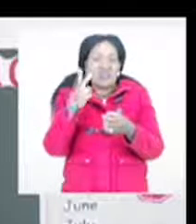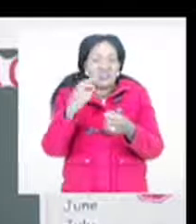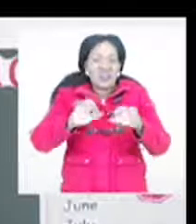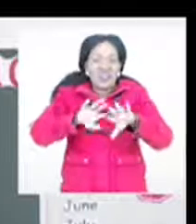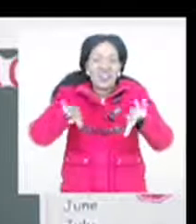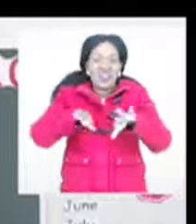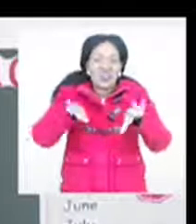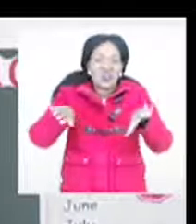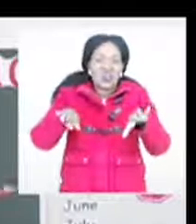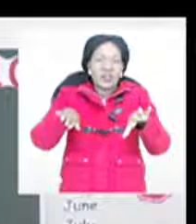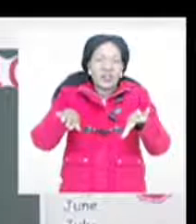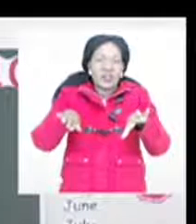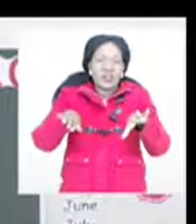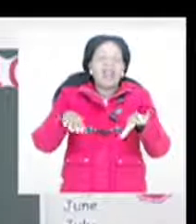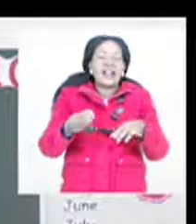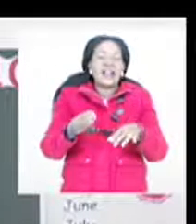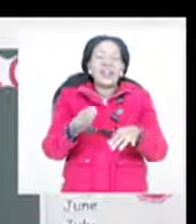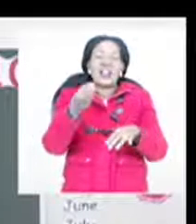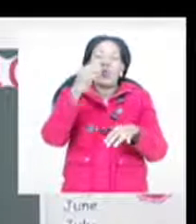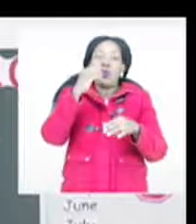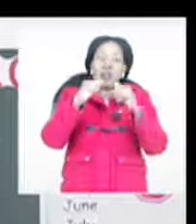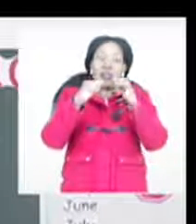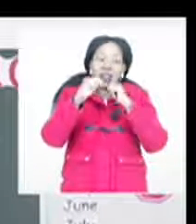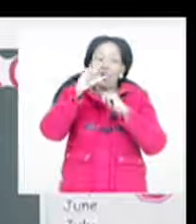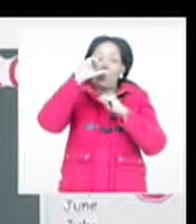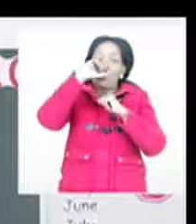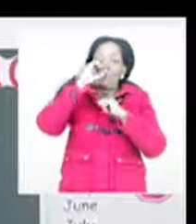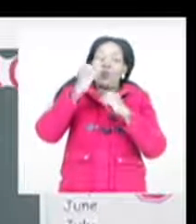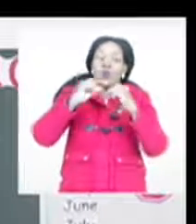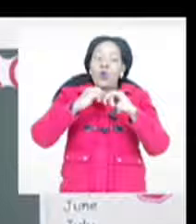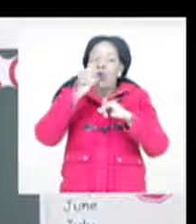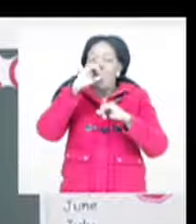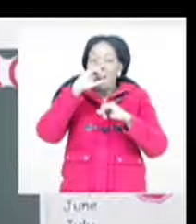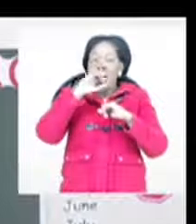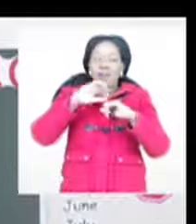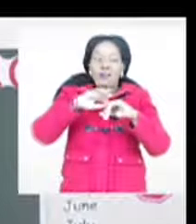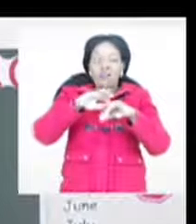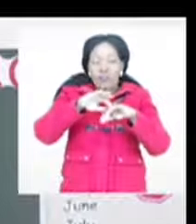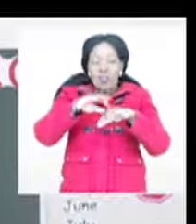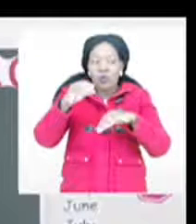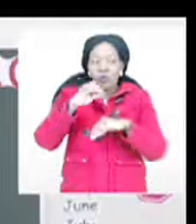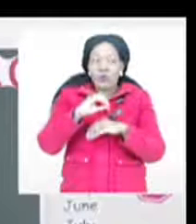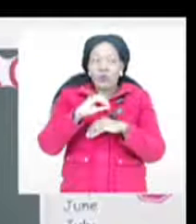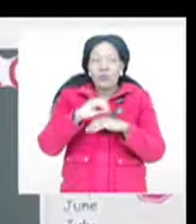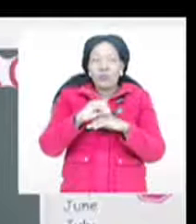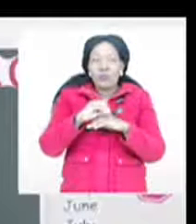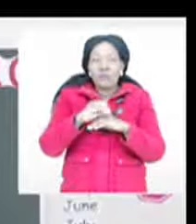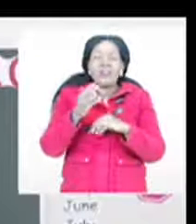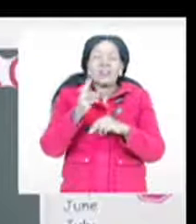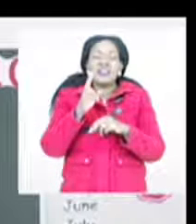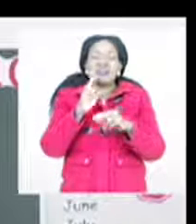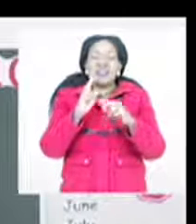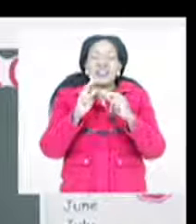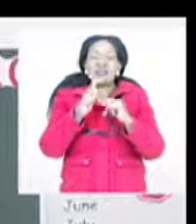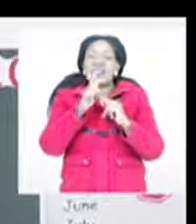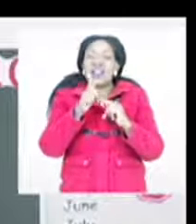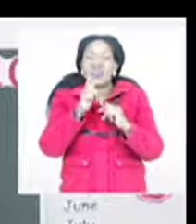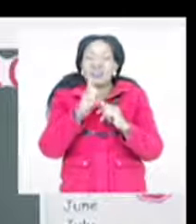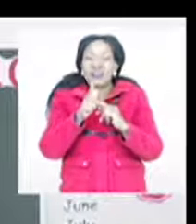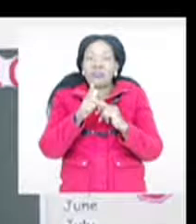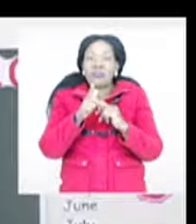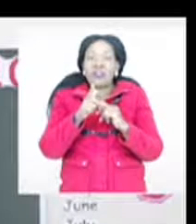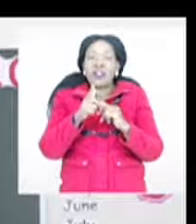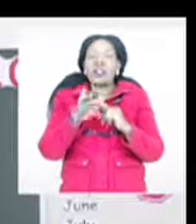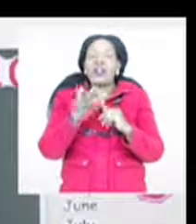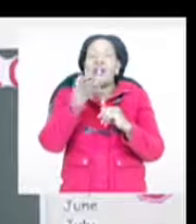He drank up all the water and gobbled up the soap. And when he tried to talk, he had a